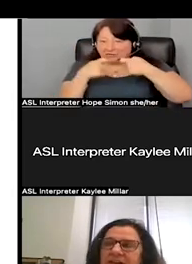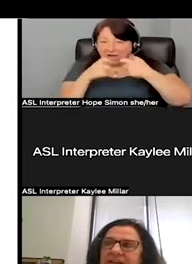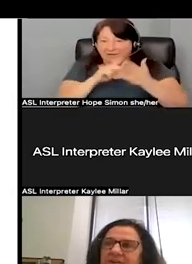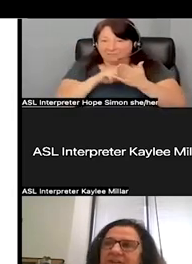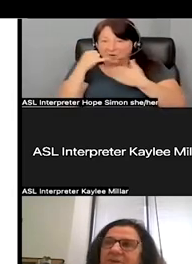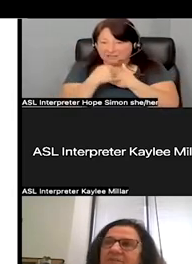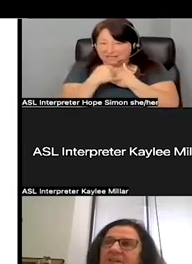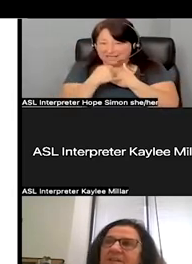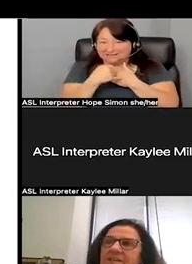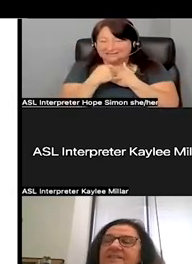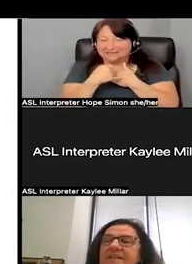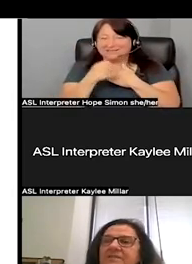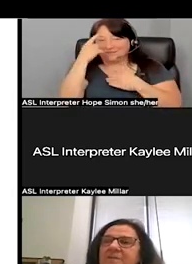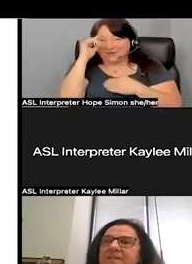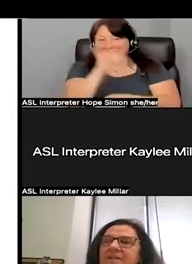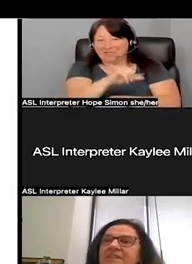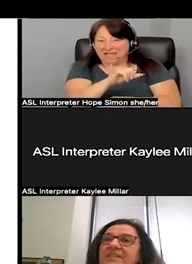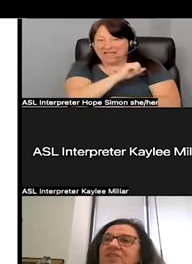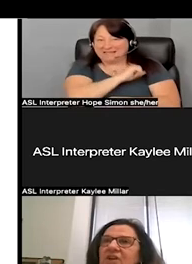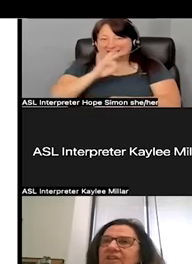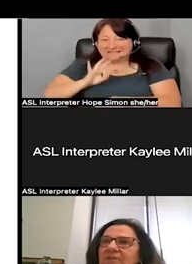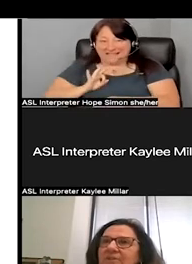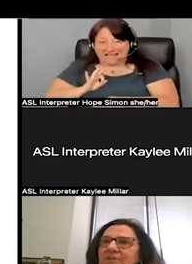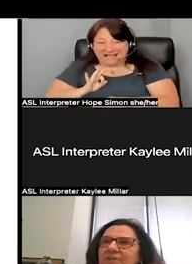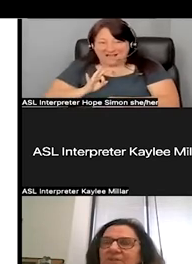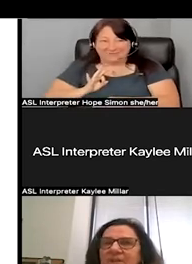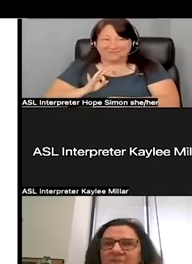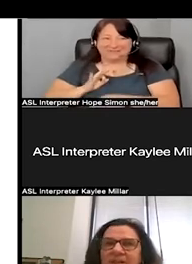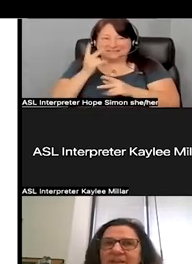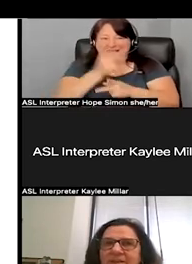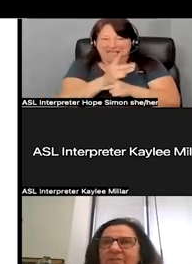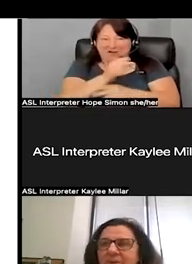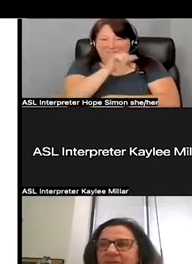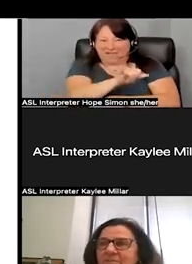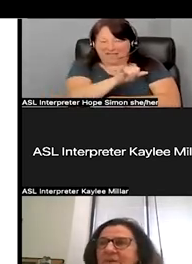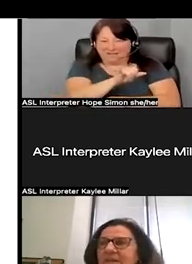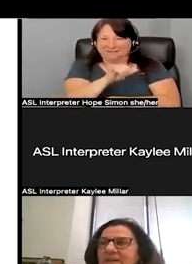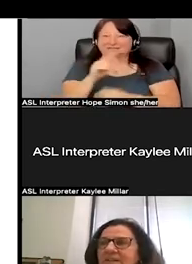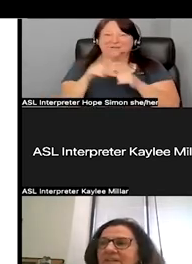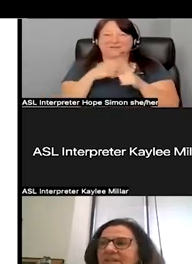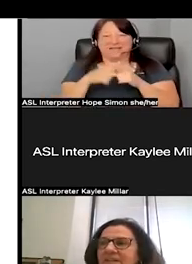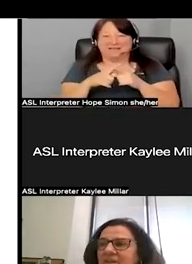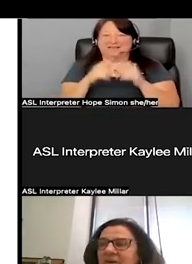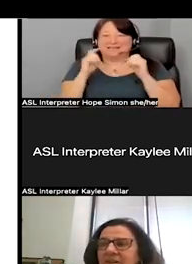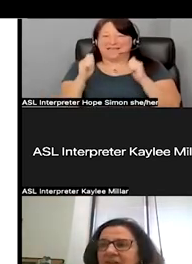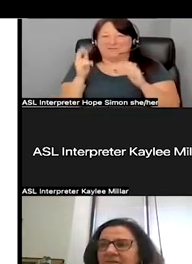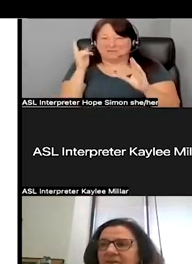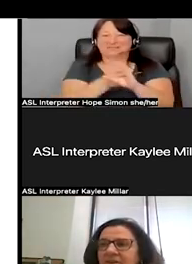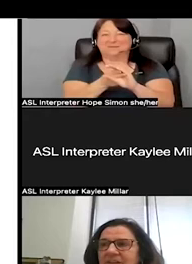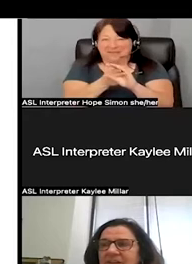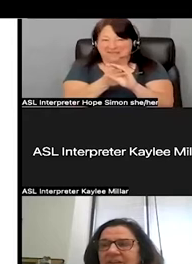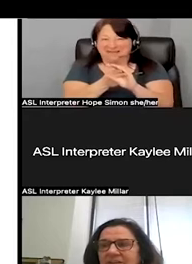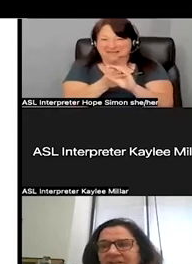on that area, we've let the staff themselves install those, so that way they're participating, you know, on a